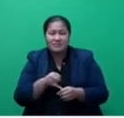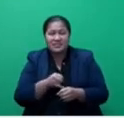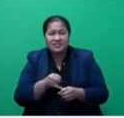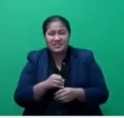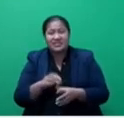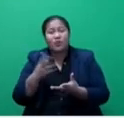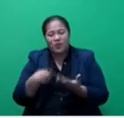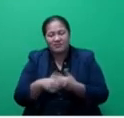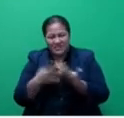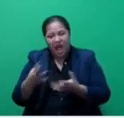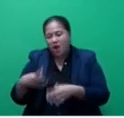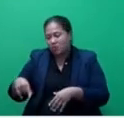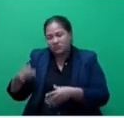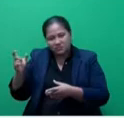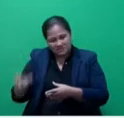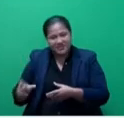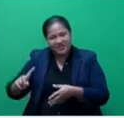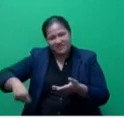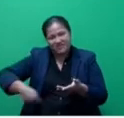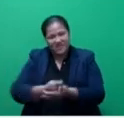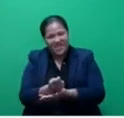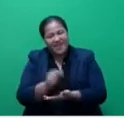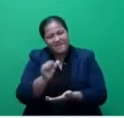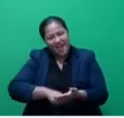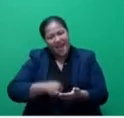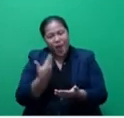pocket. Shortage of medication supply,